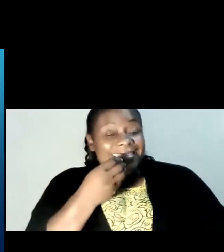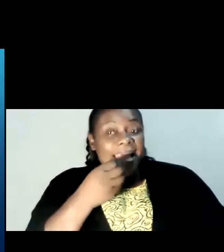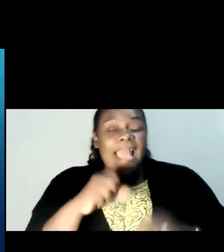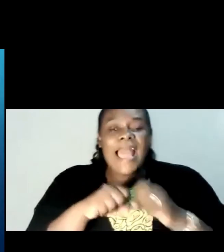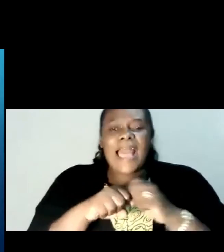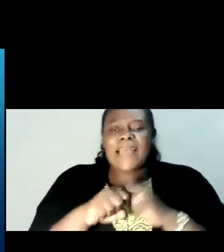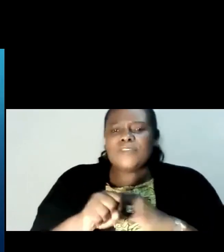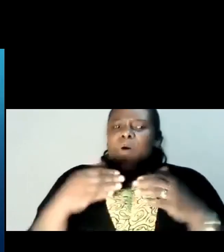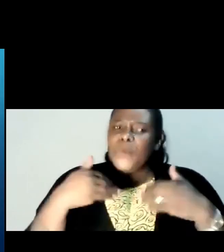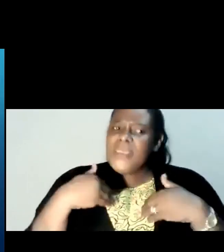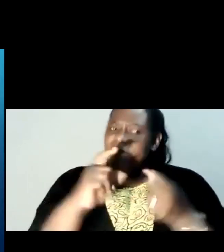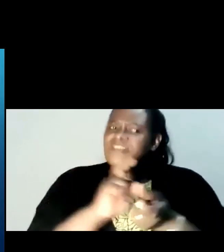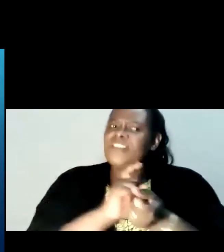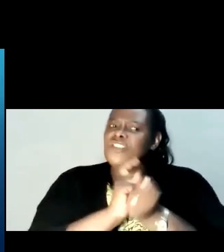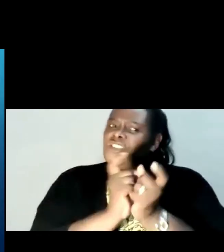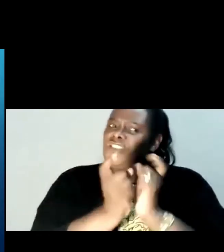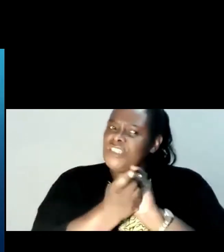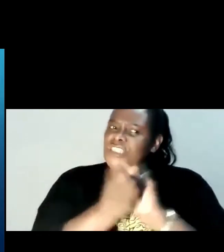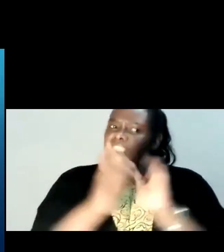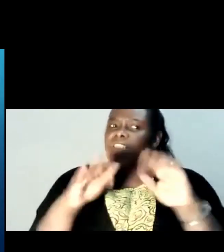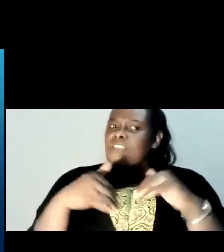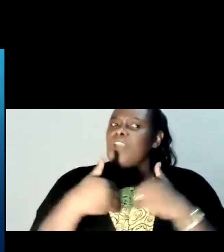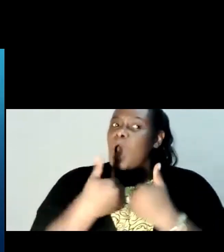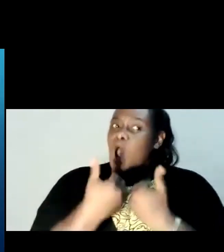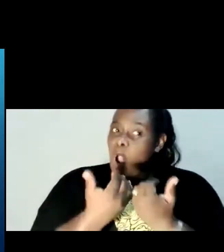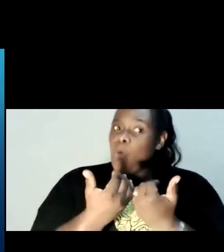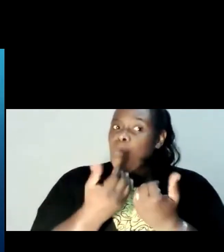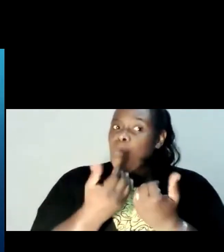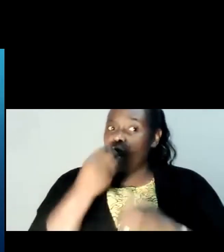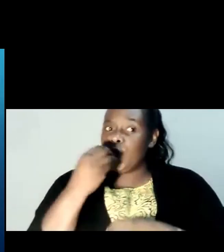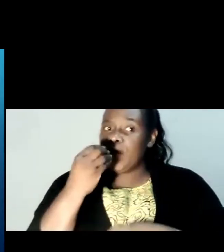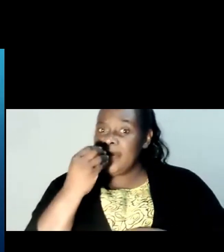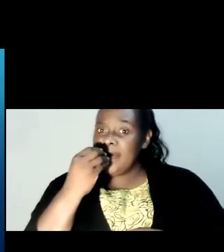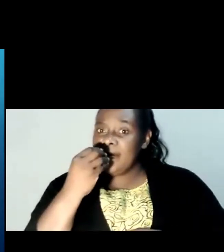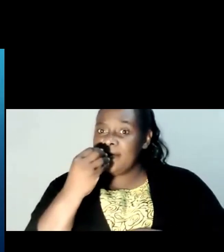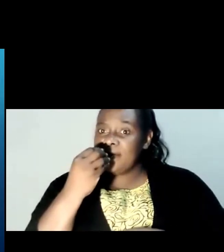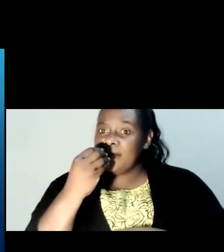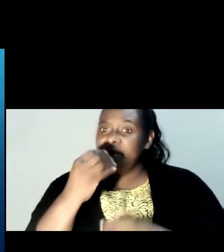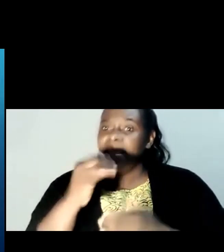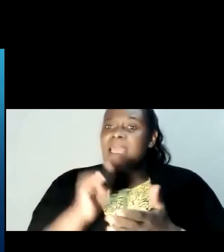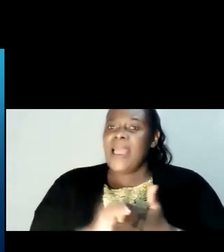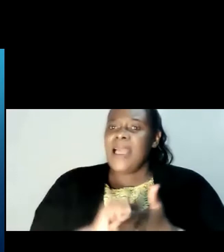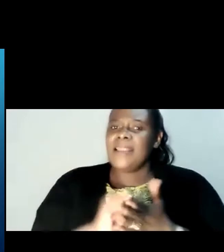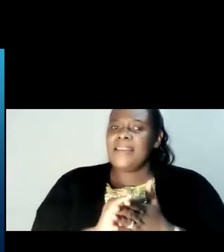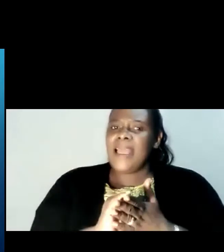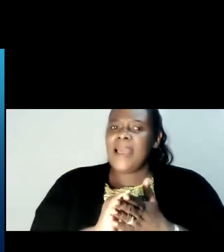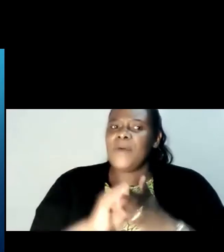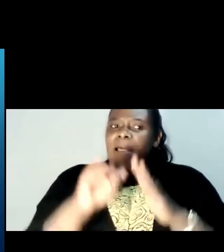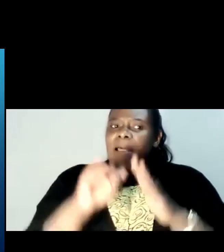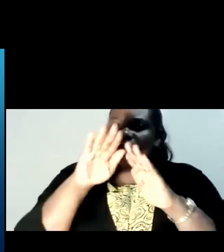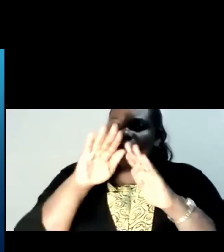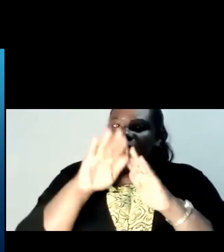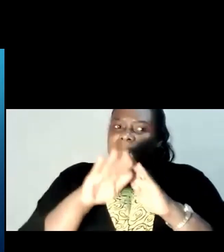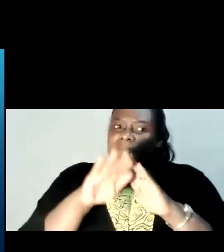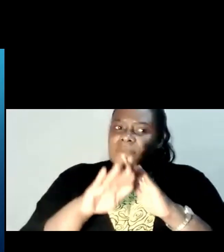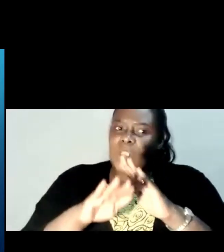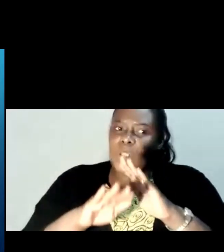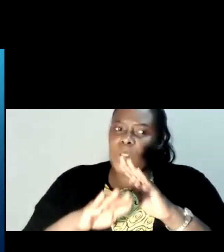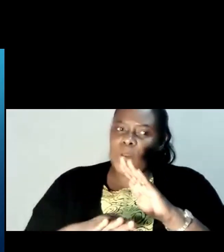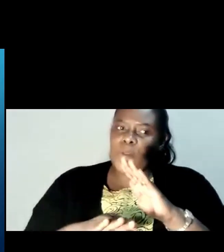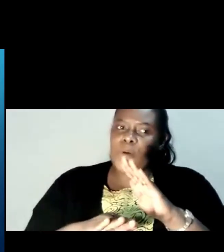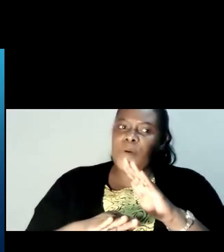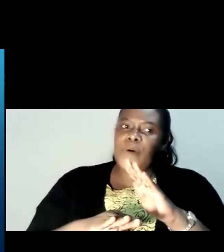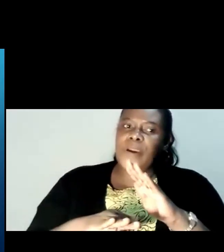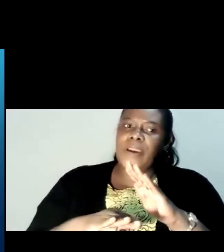change the way that we eat. This is going to help to reduce the amount of diabetes and high blood pressure